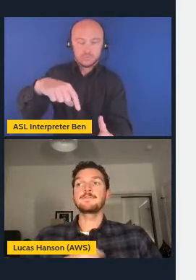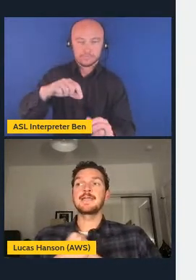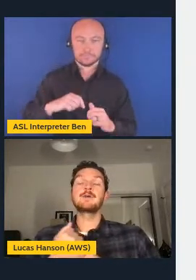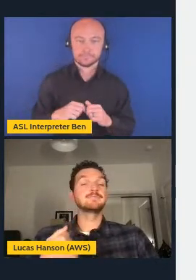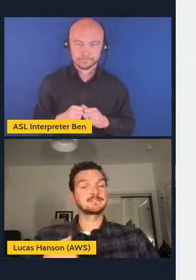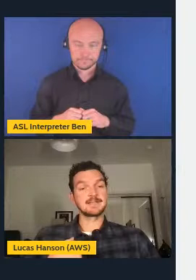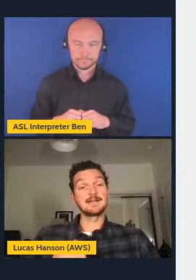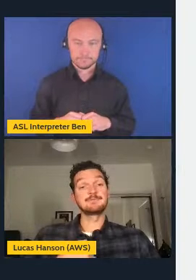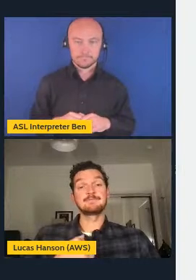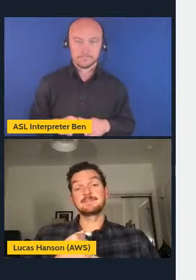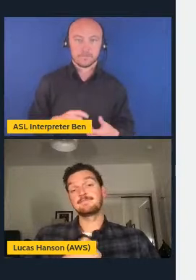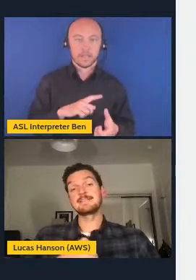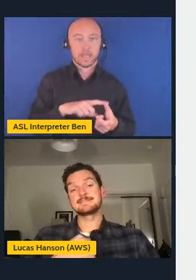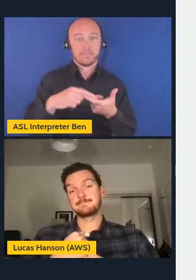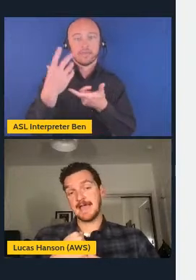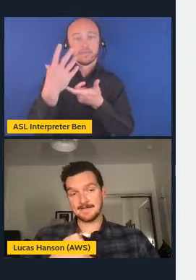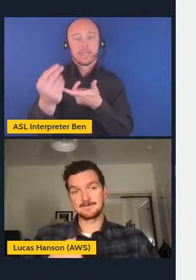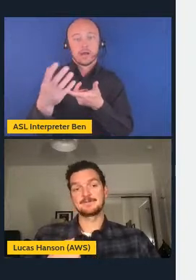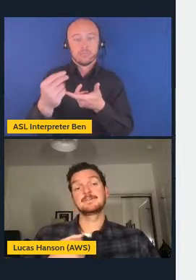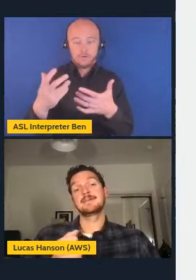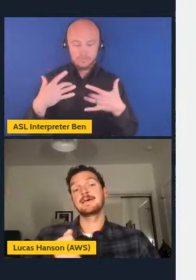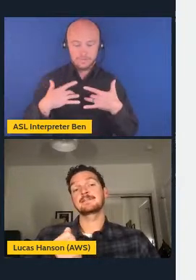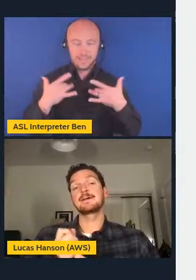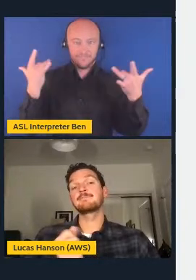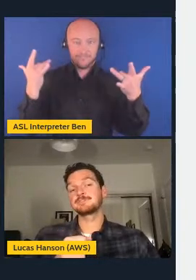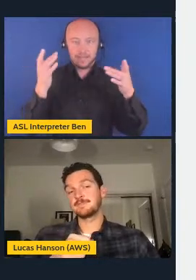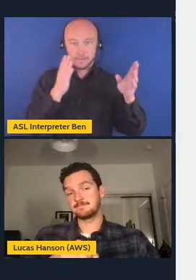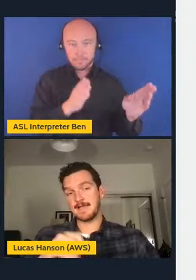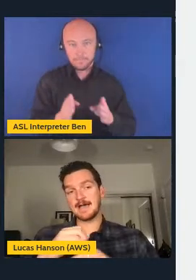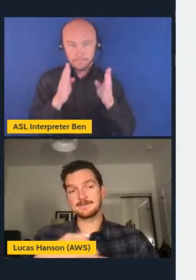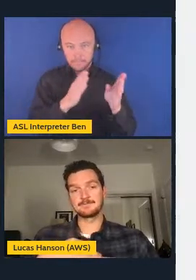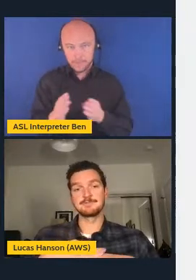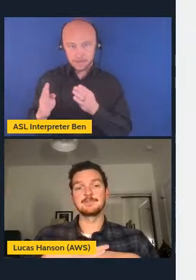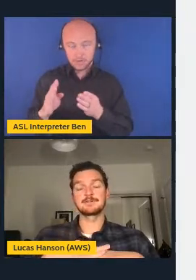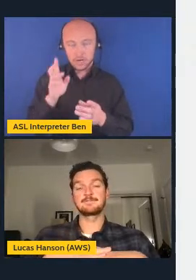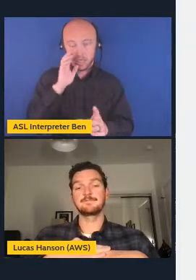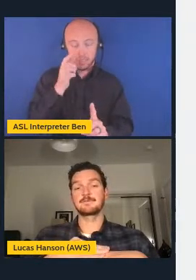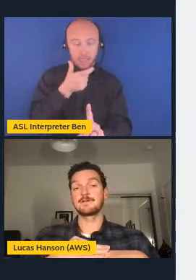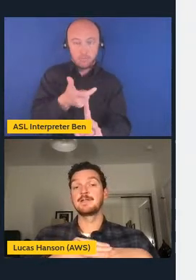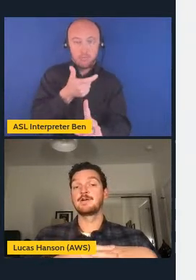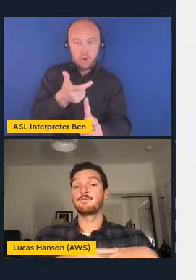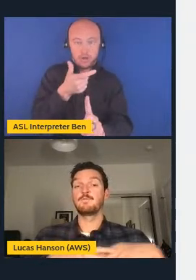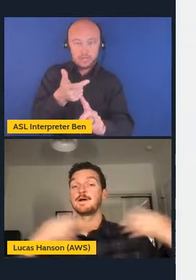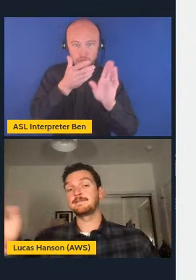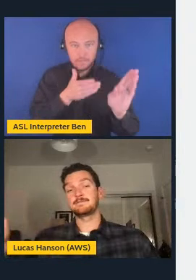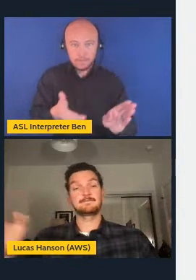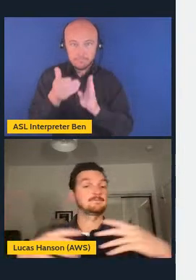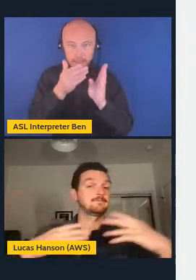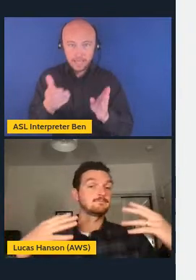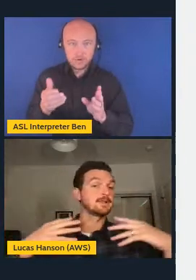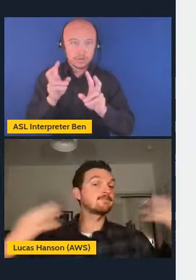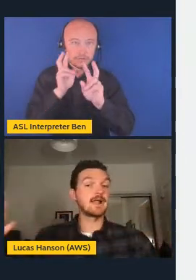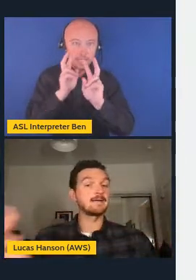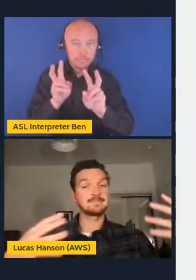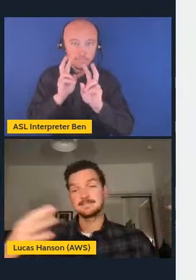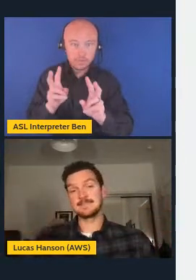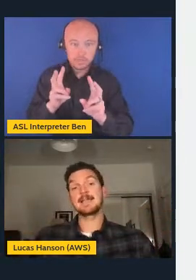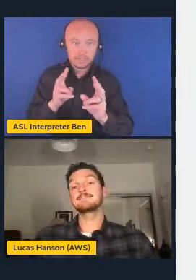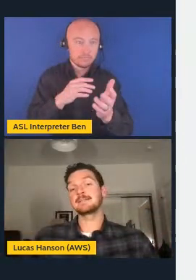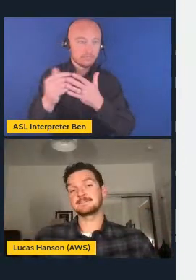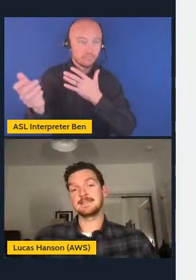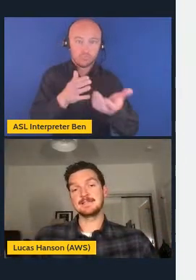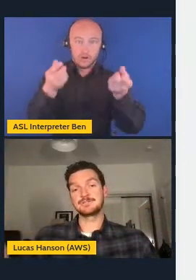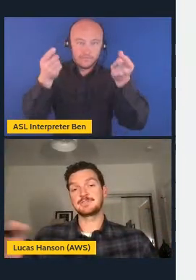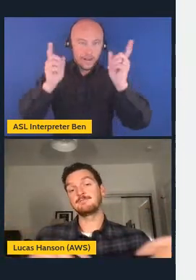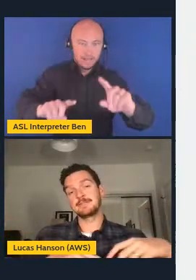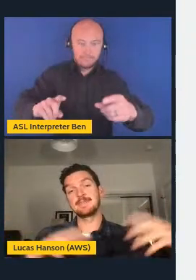And on the output side, we have an event pattern. And that CloudWatch event pattern would look for whatever happens at the end of